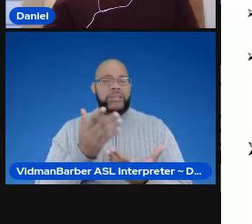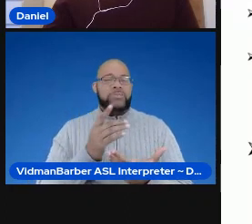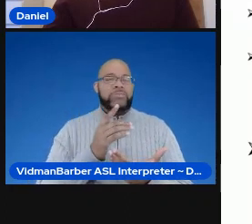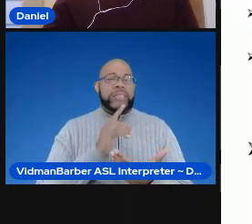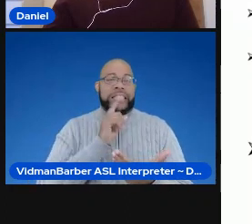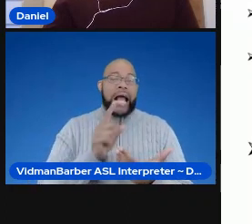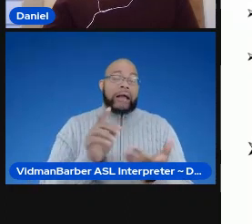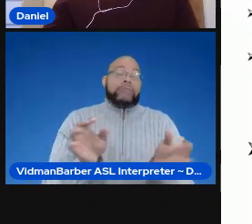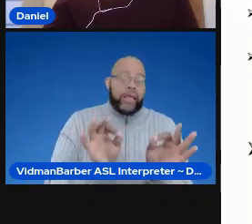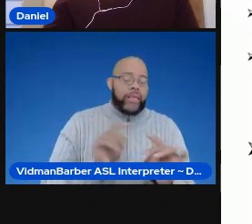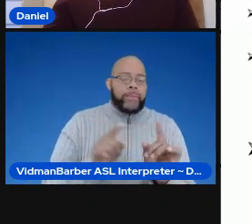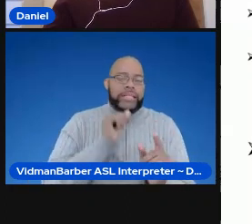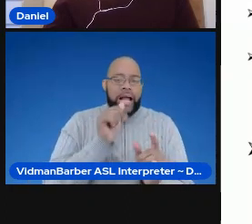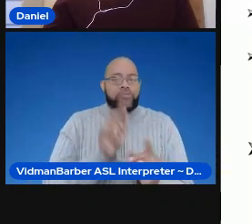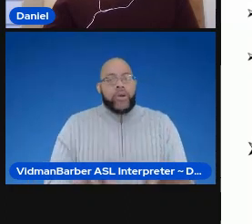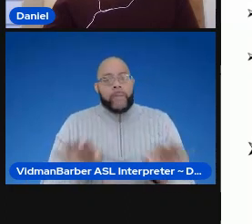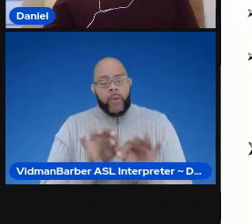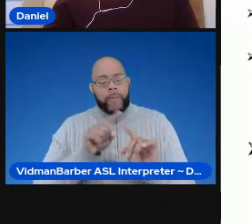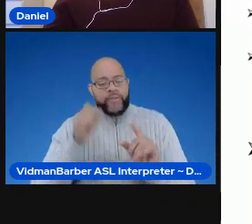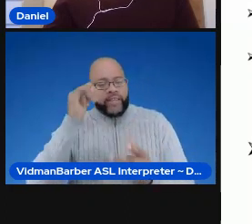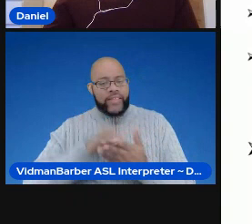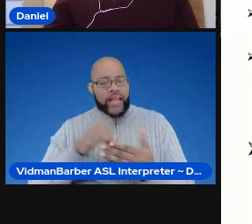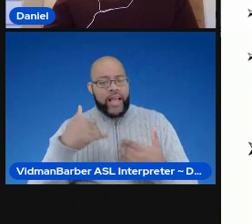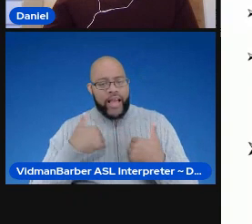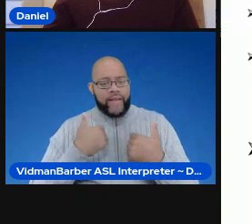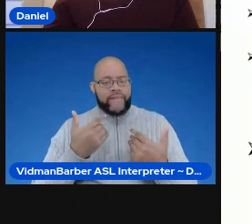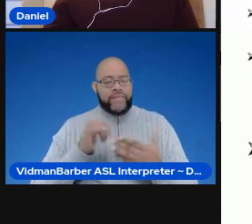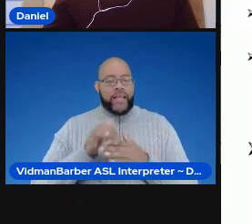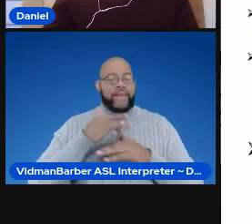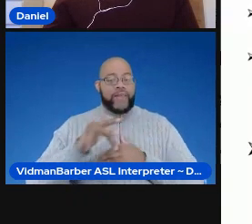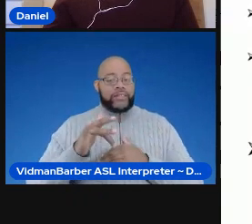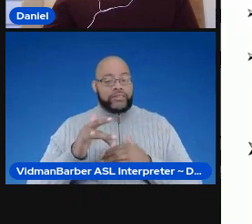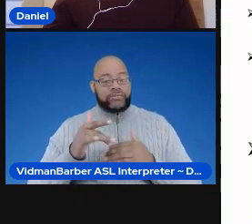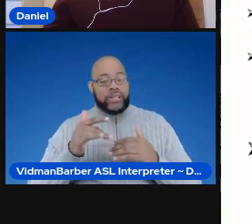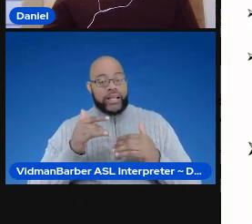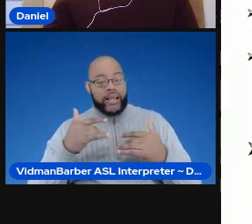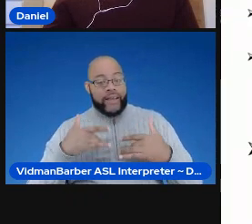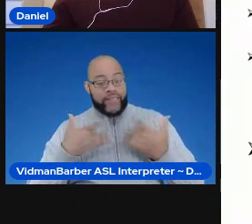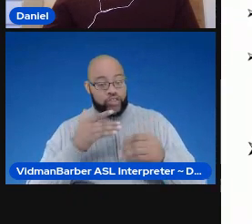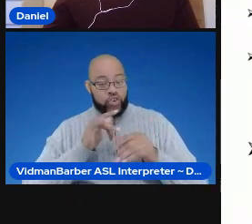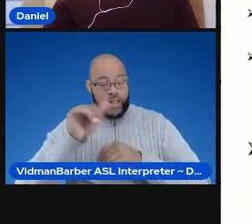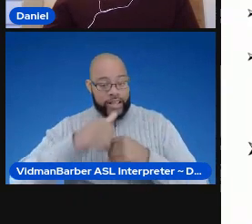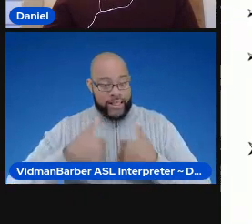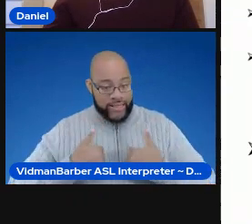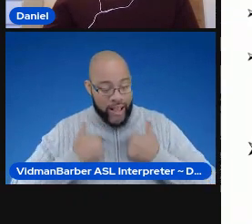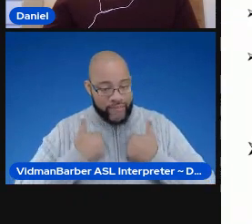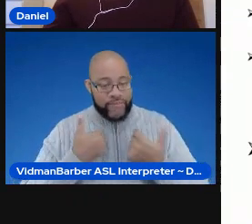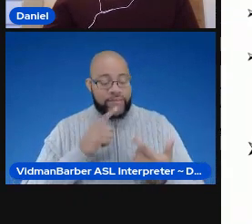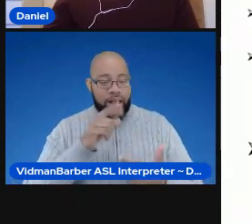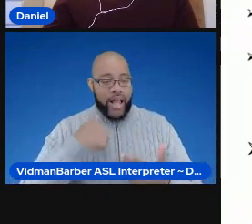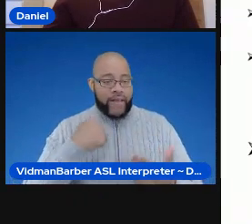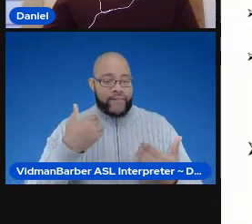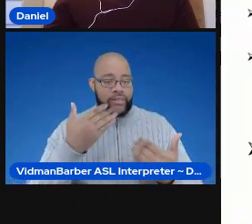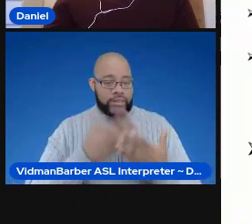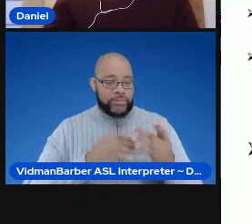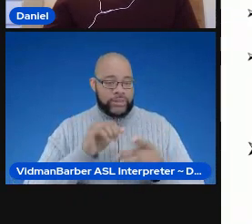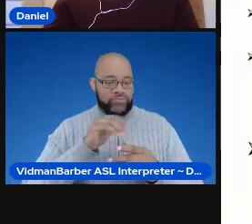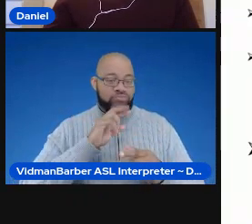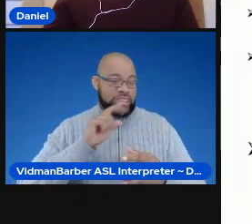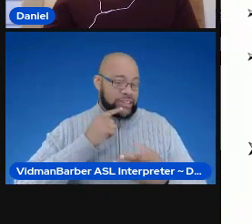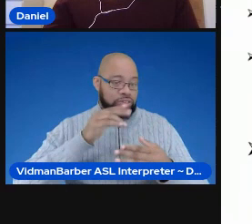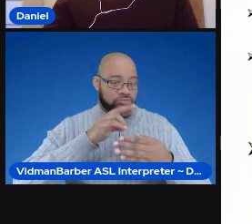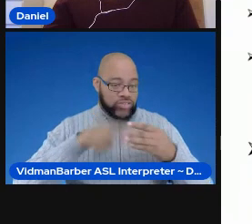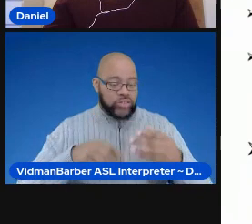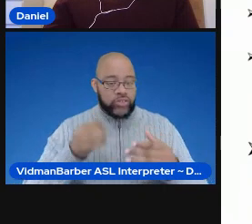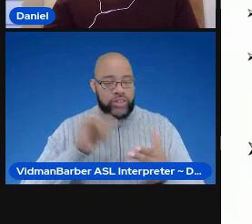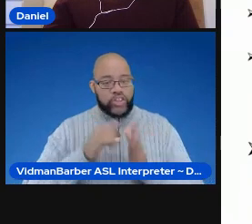if you think about the consequences of having febrile events early in life, they do have actual consequences. So you can see here, this is